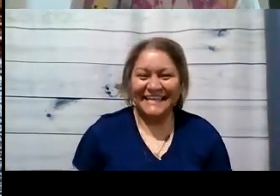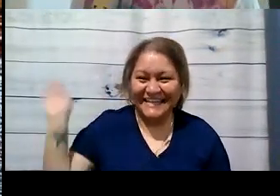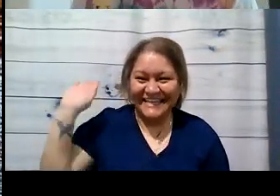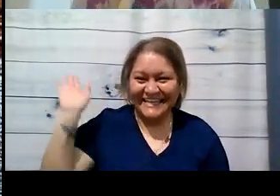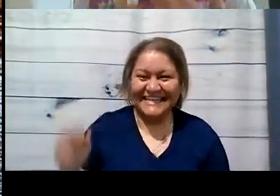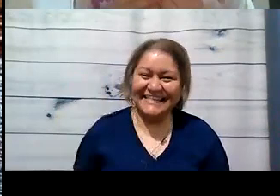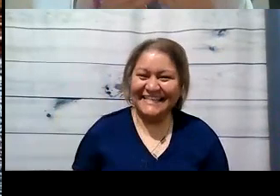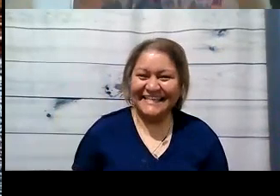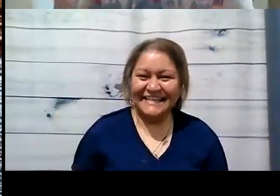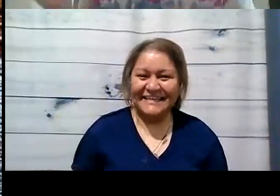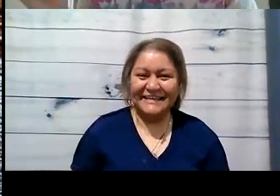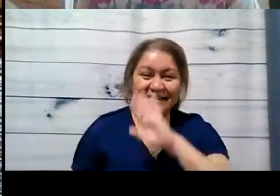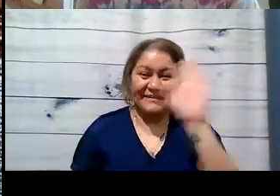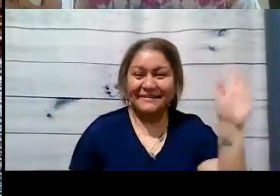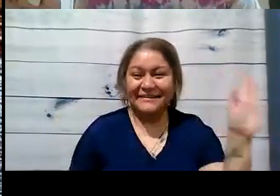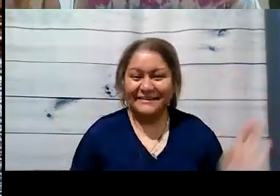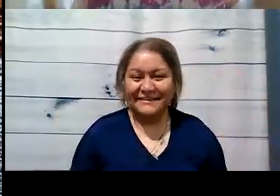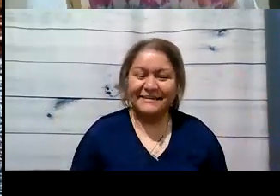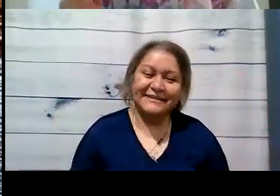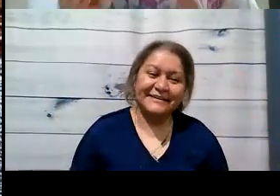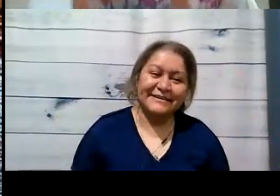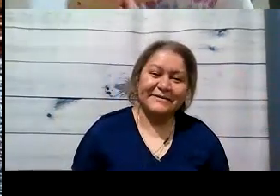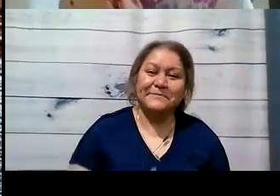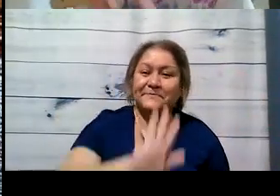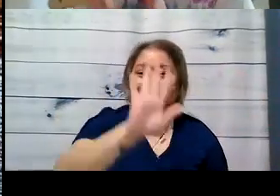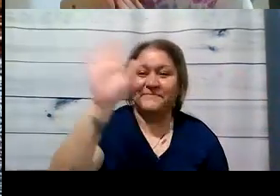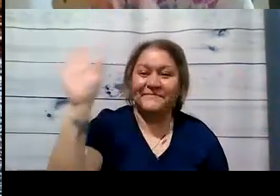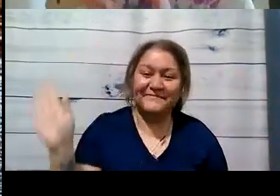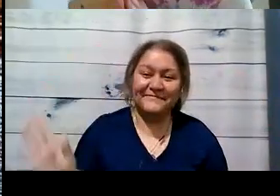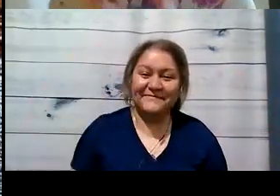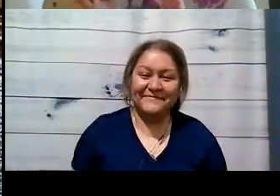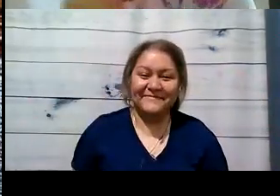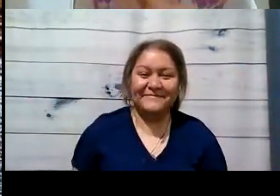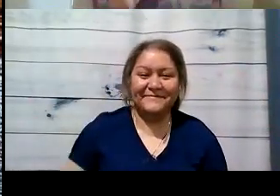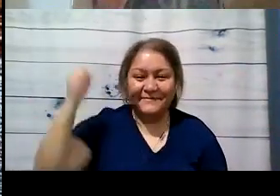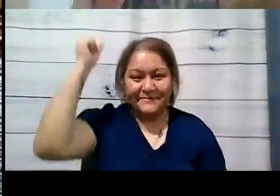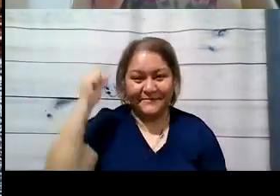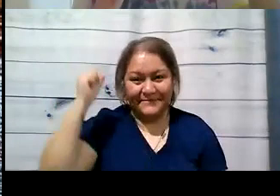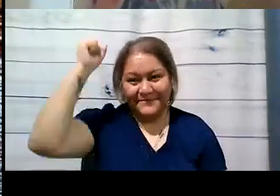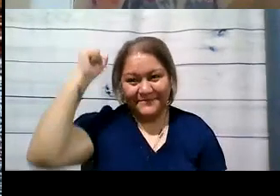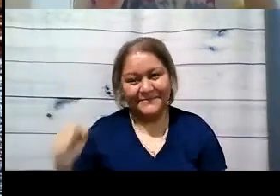we say hello to everyone. And we say hello to everyone. How are you?